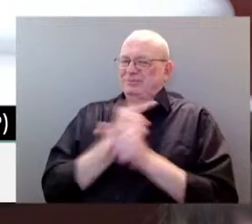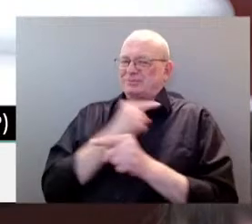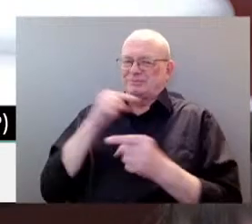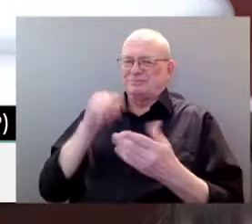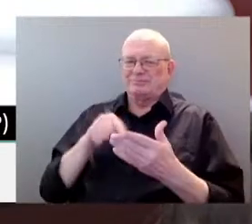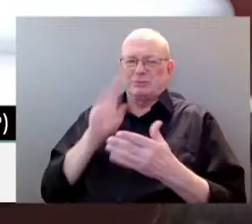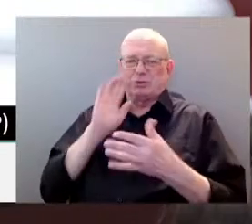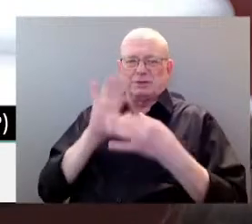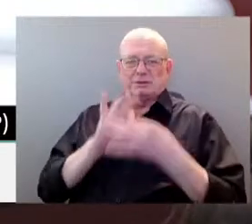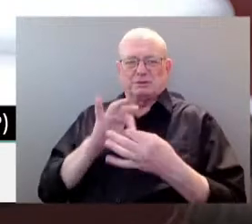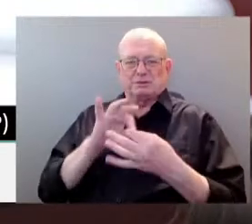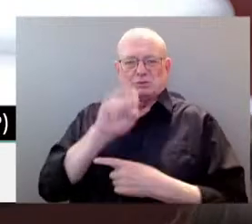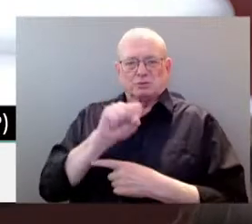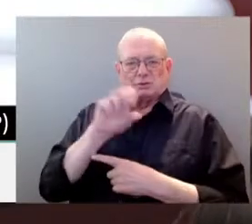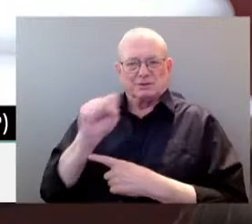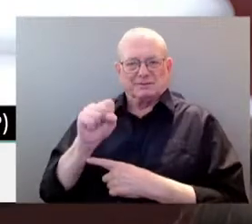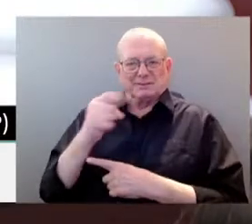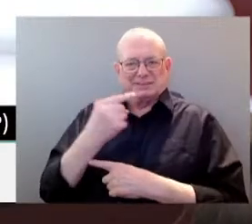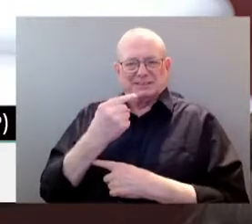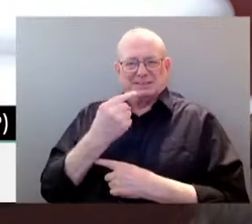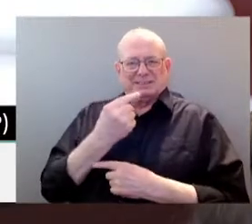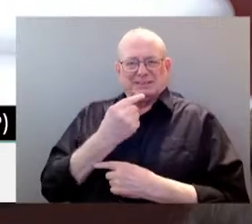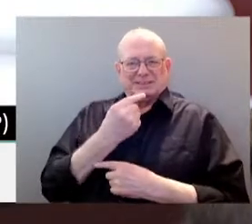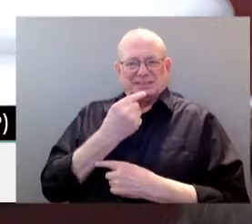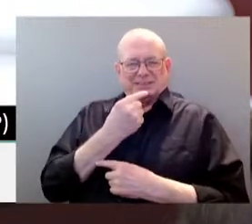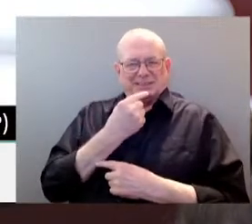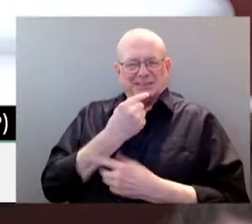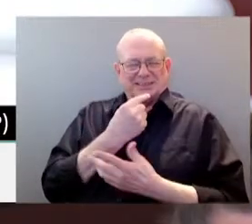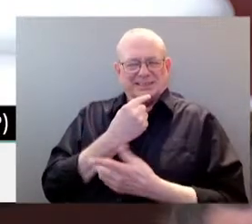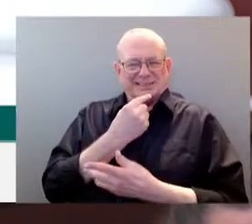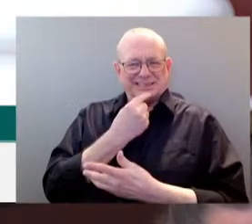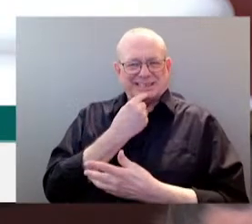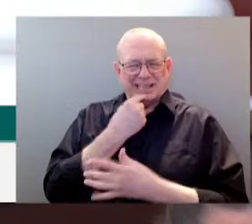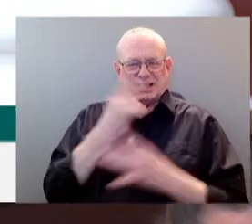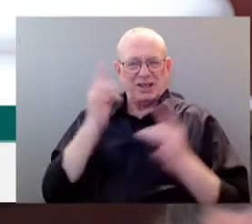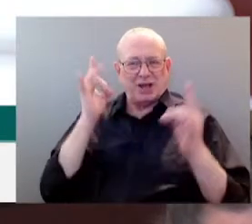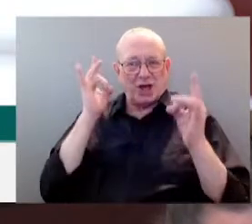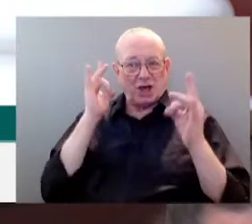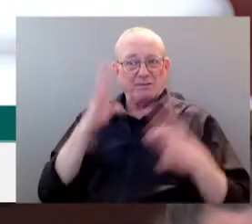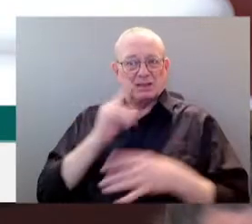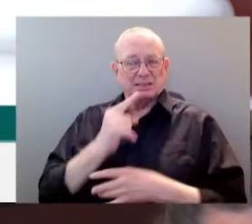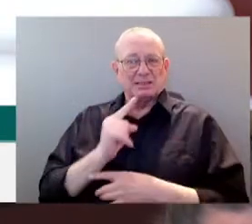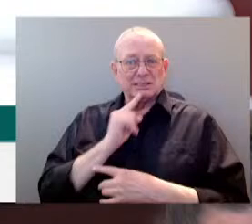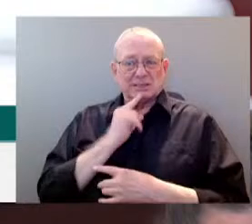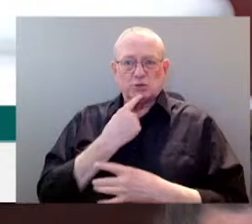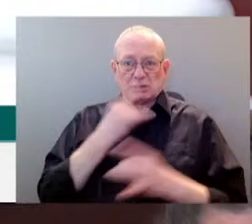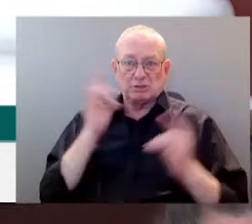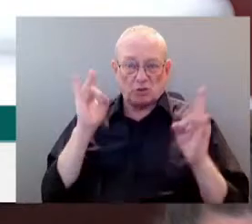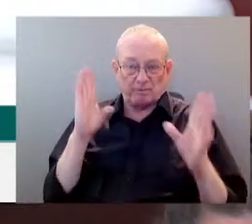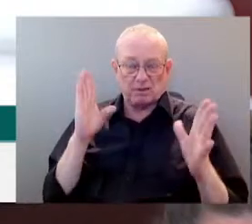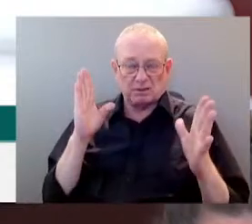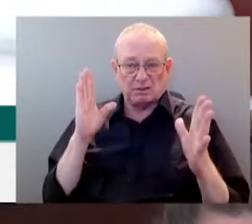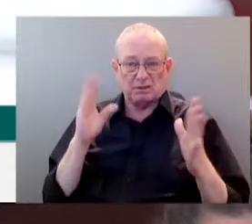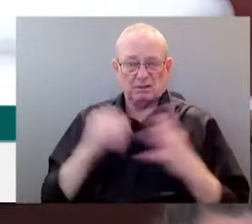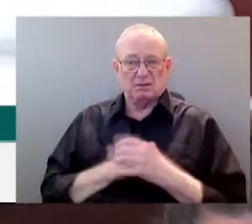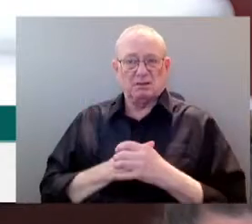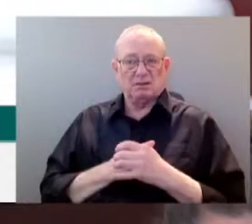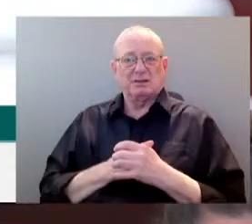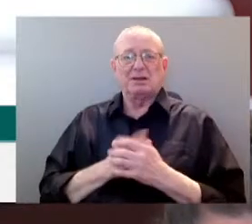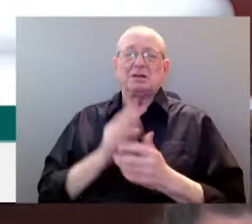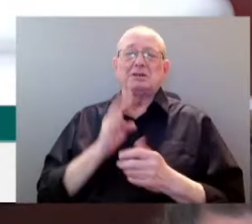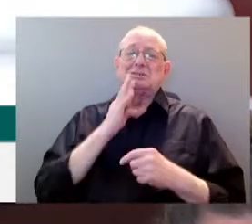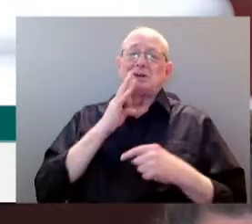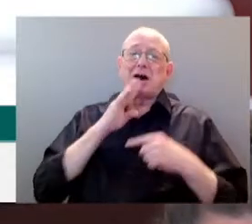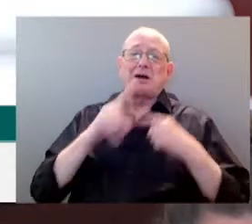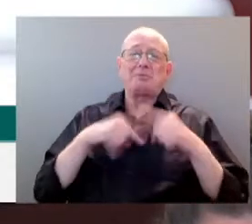quote profoundly disappointing the UCP is living in the past with a curriculum more focused